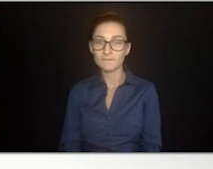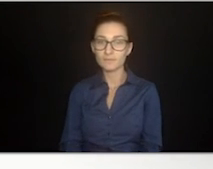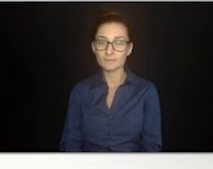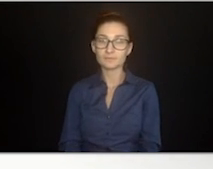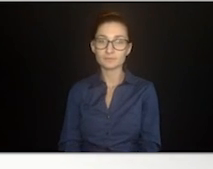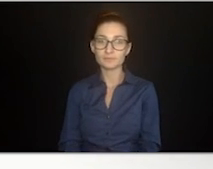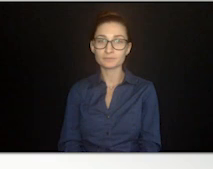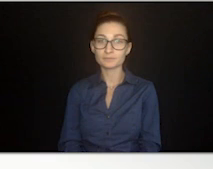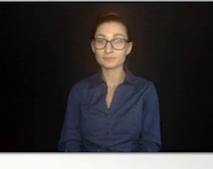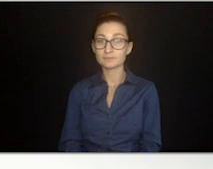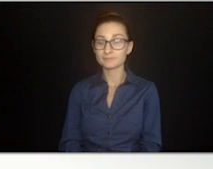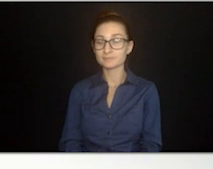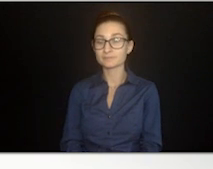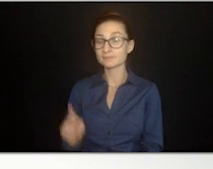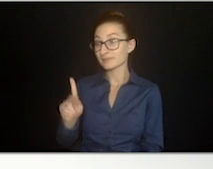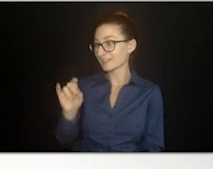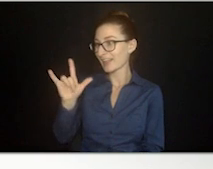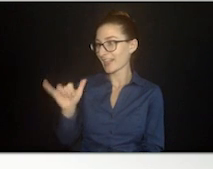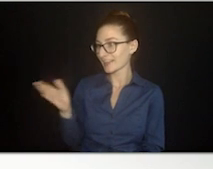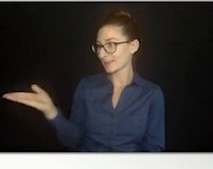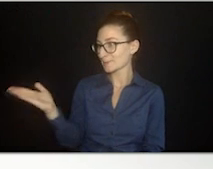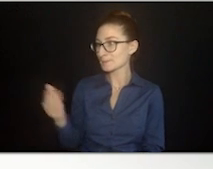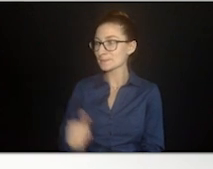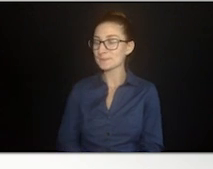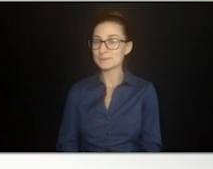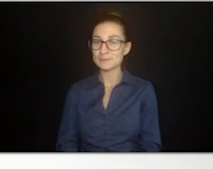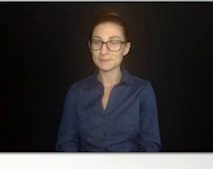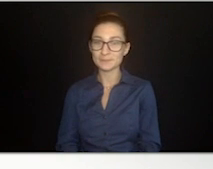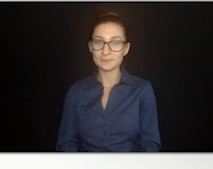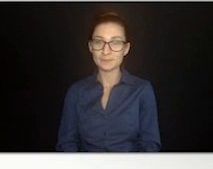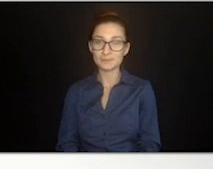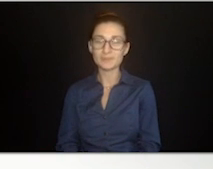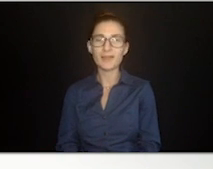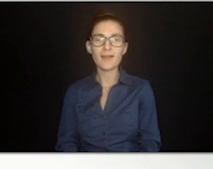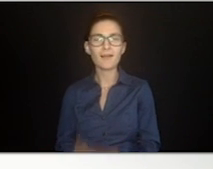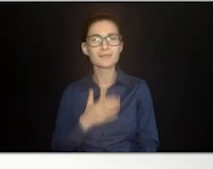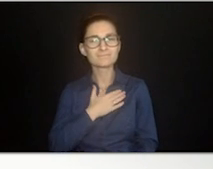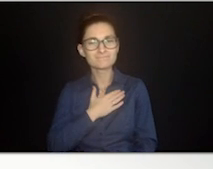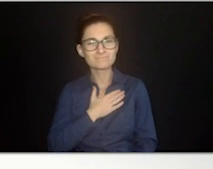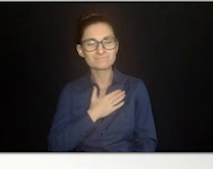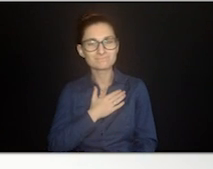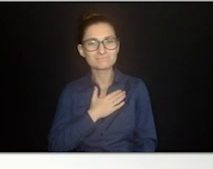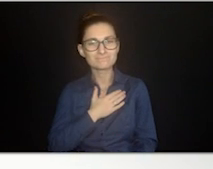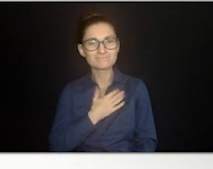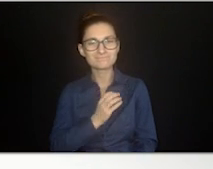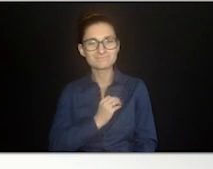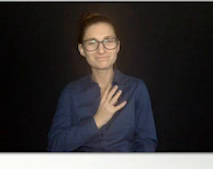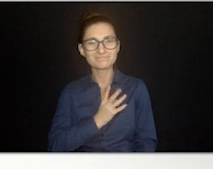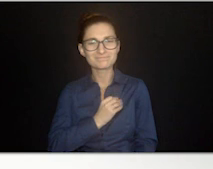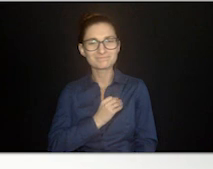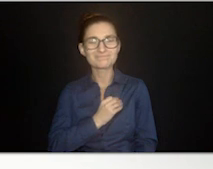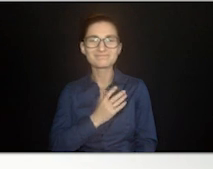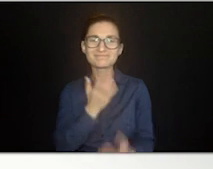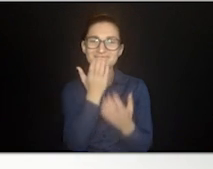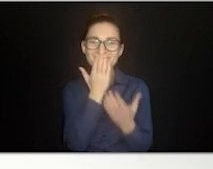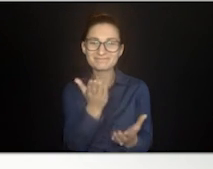Ms. Kelly? I love that. Thank you,